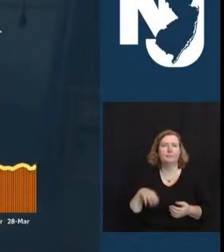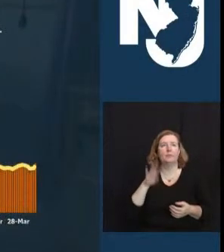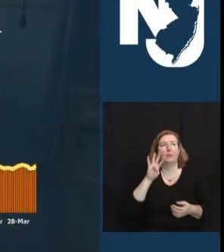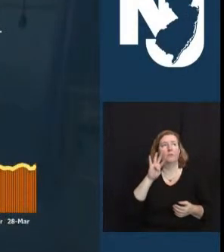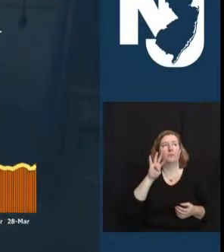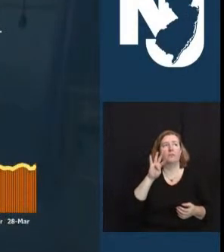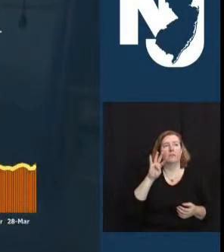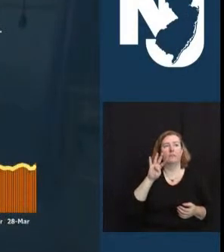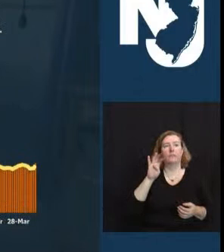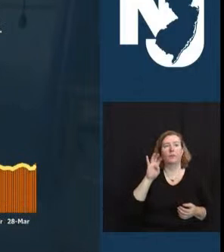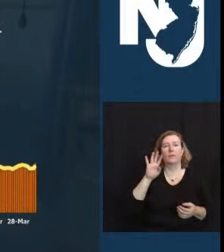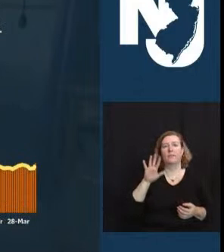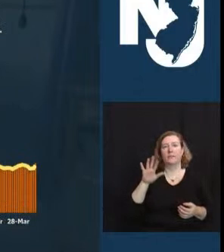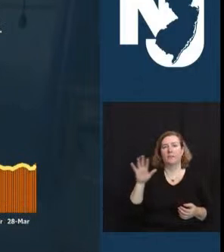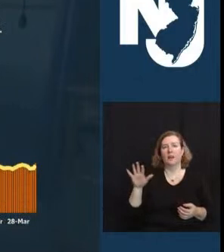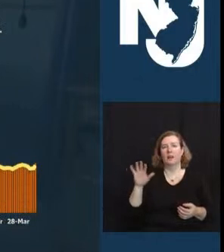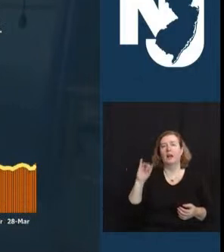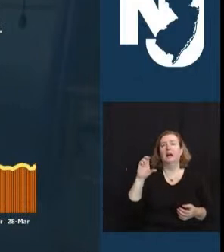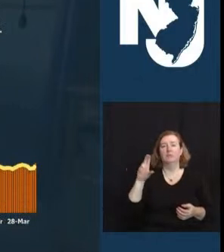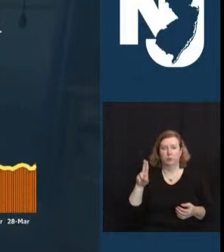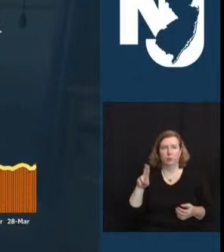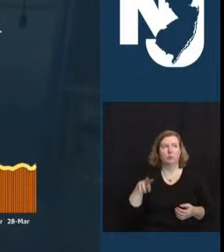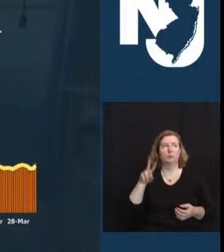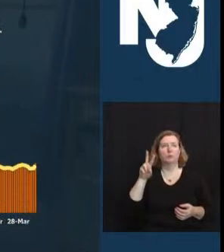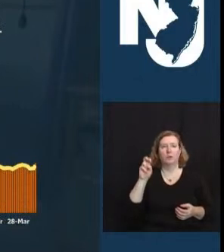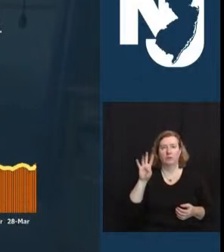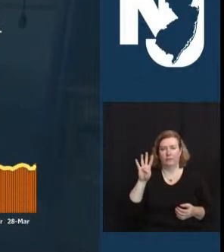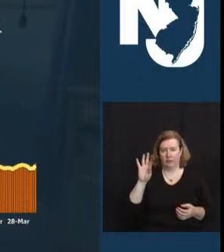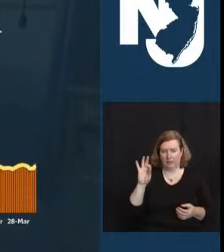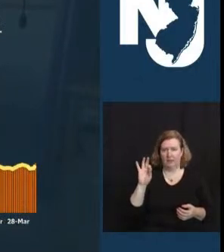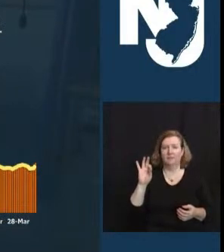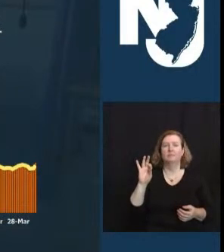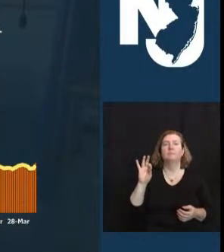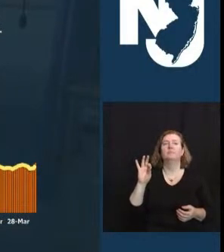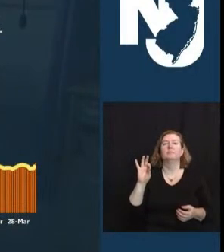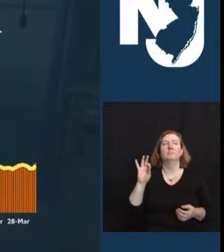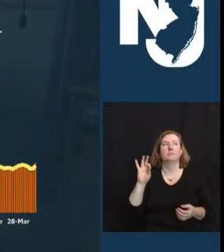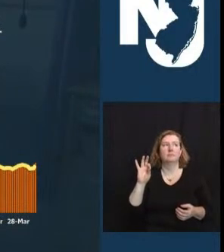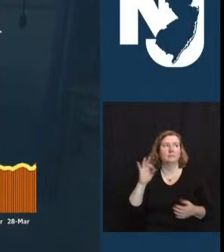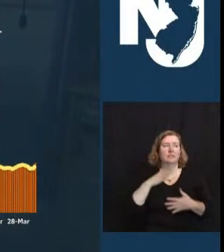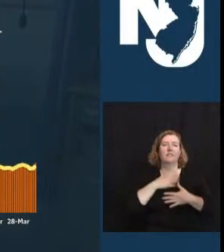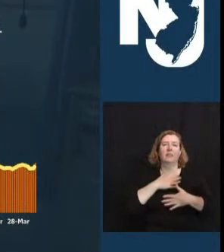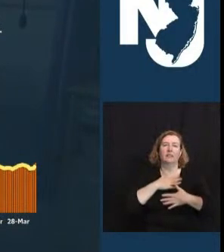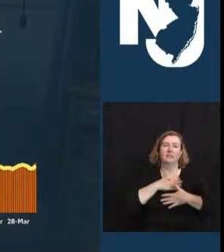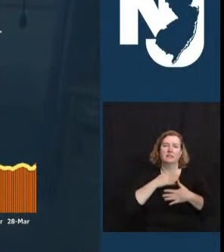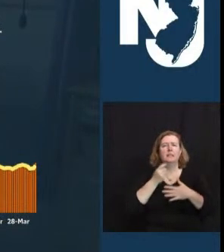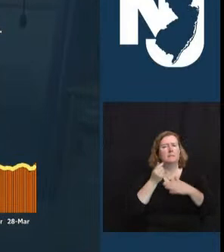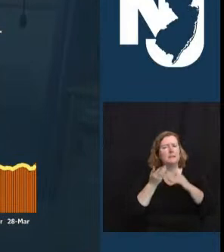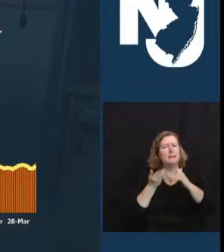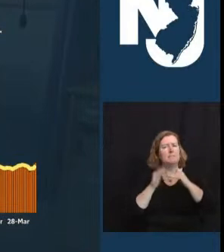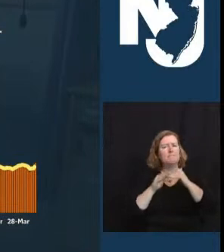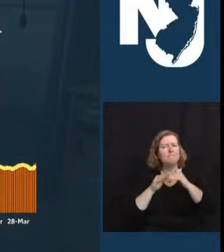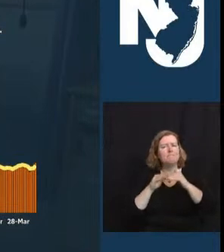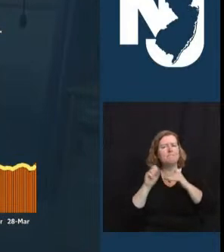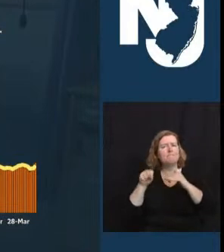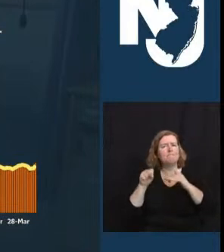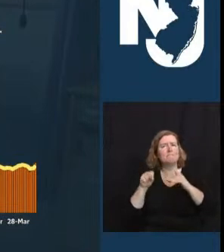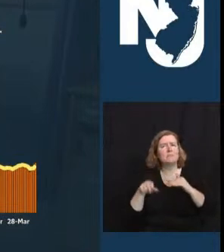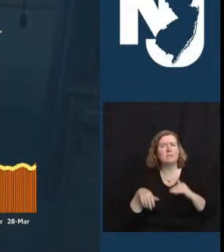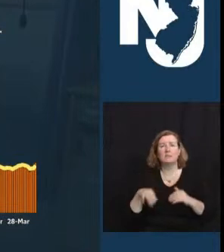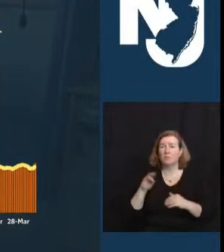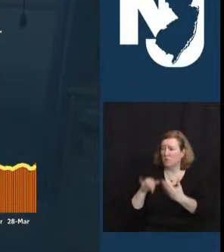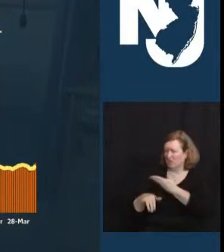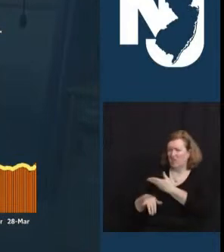use, 249. That one's up a little bit, Judy. Any color you have on that when you give your remarks? I would love to